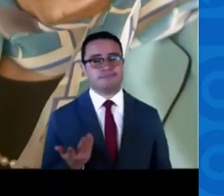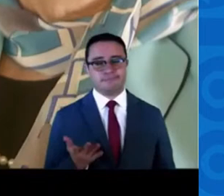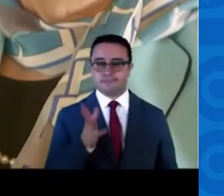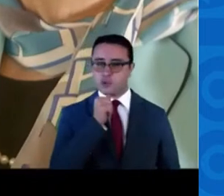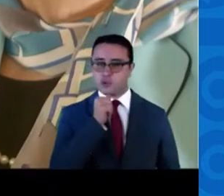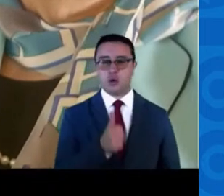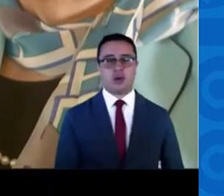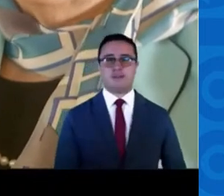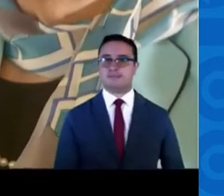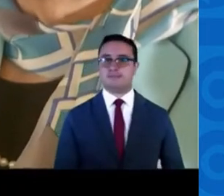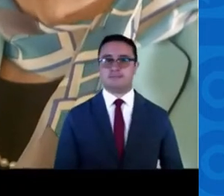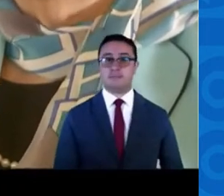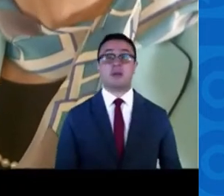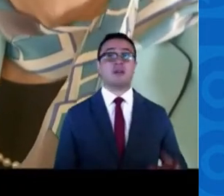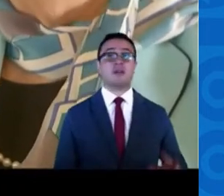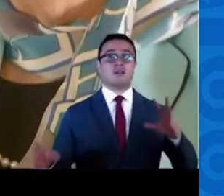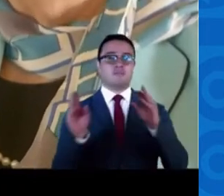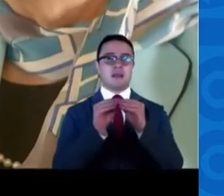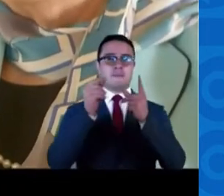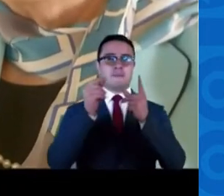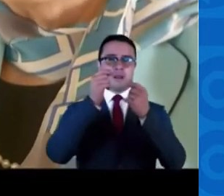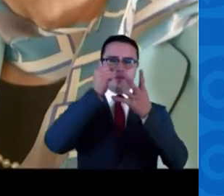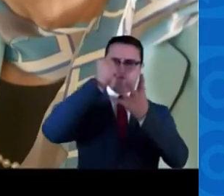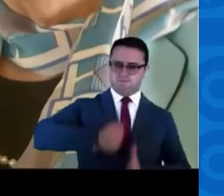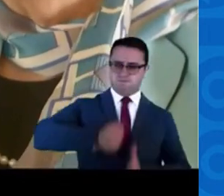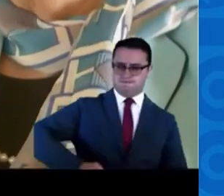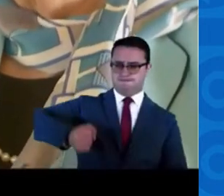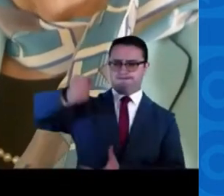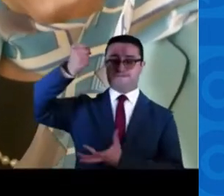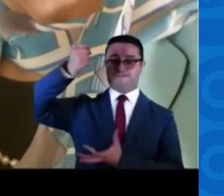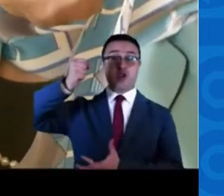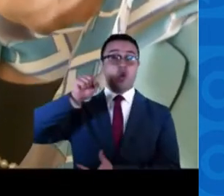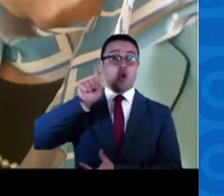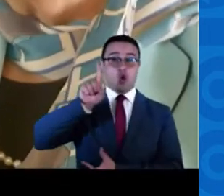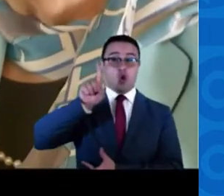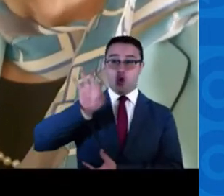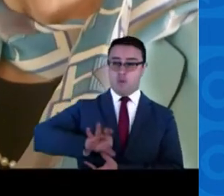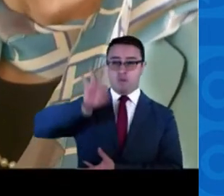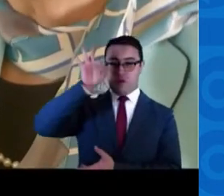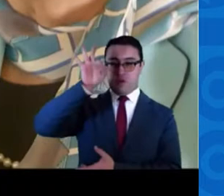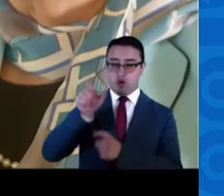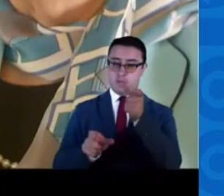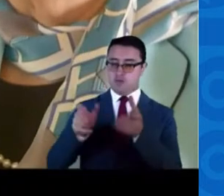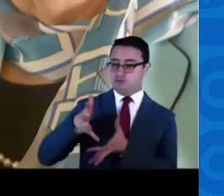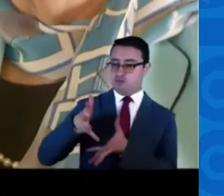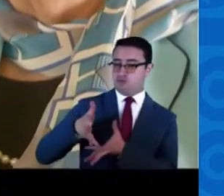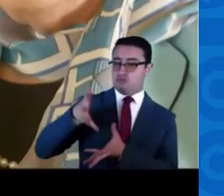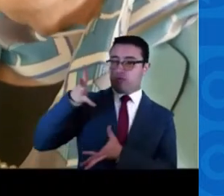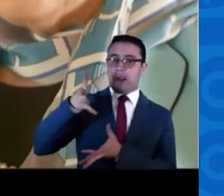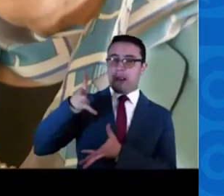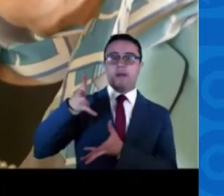in the region have a great disparity regarding wealth.